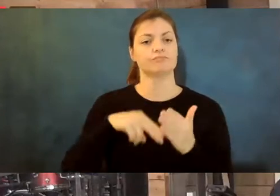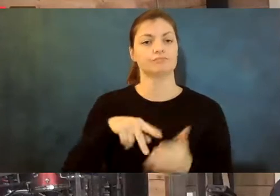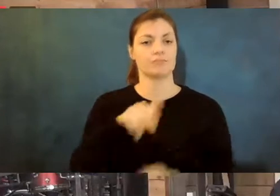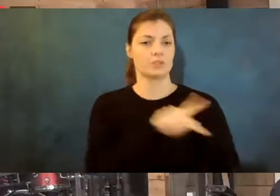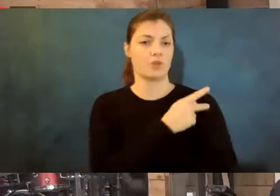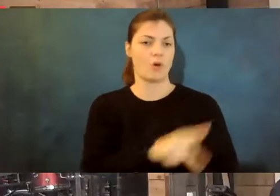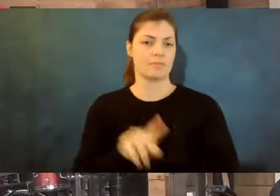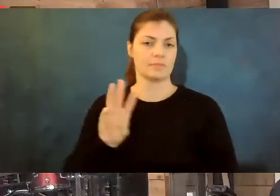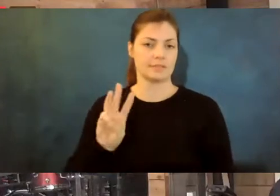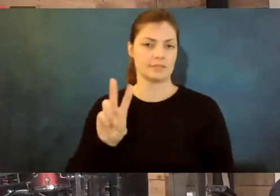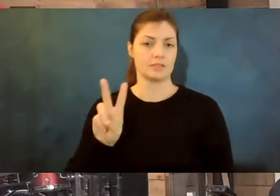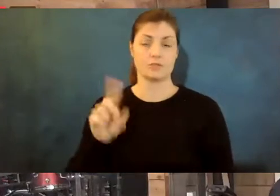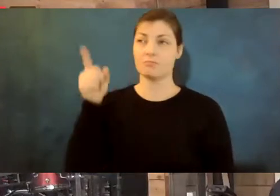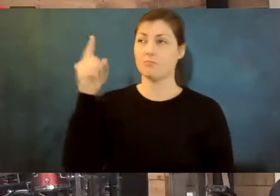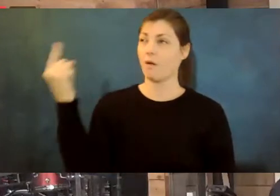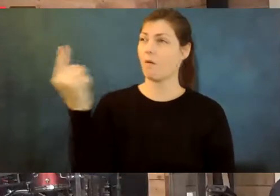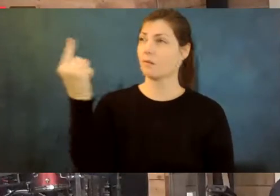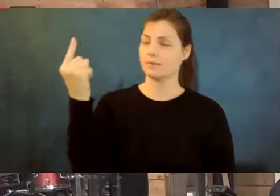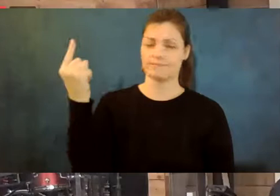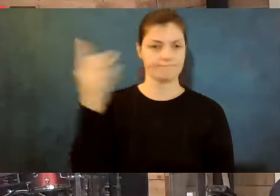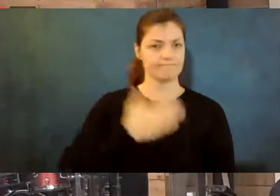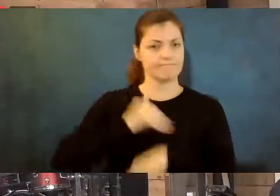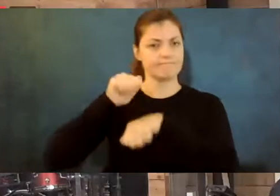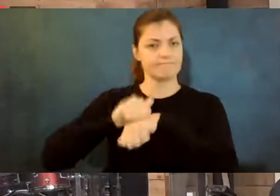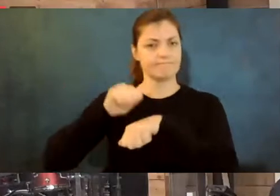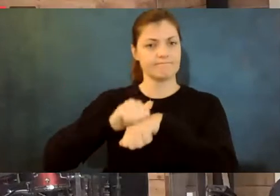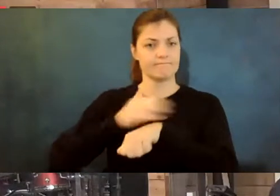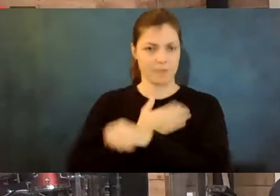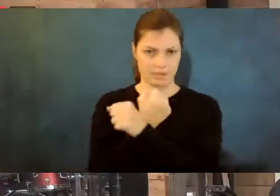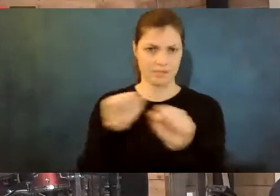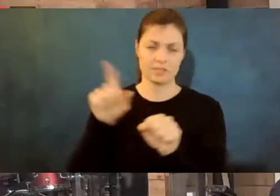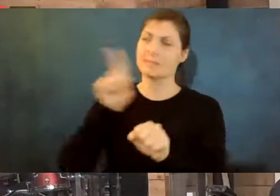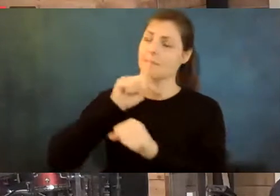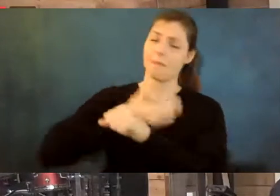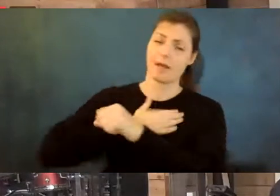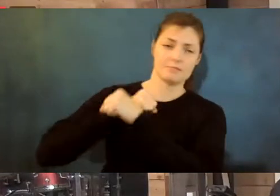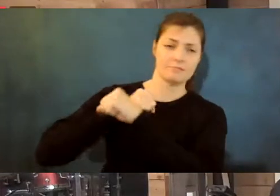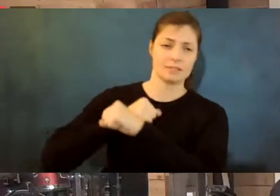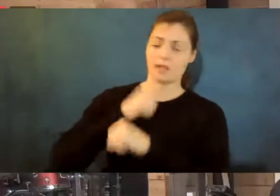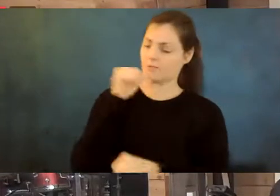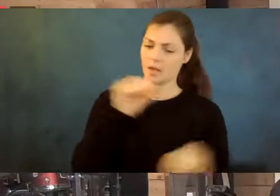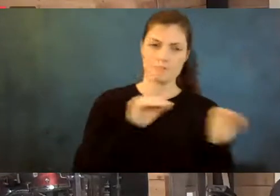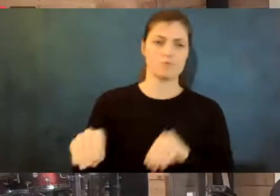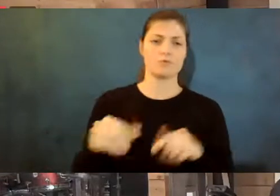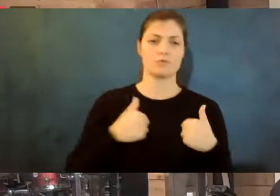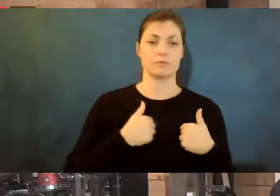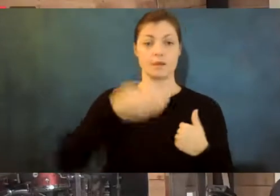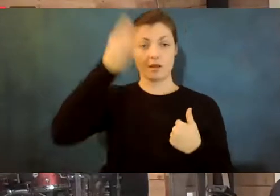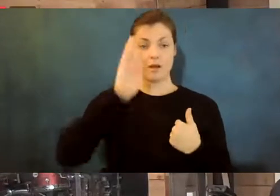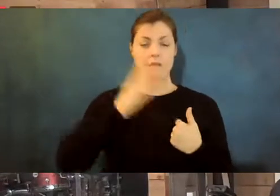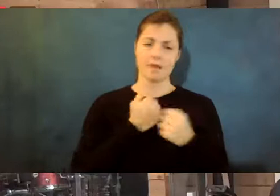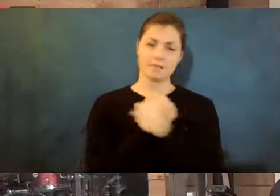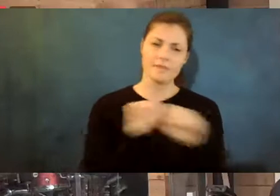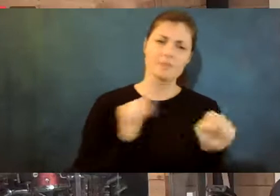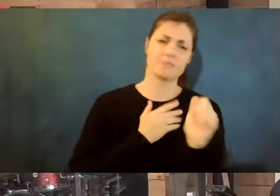rock and my salvation. He is my defense. I shall not be moved. In God, my salvation and my glory, the rock